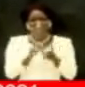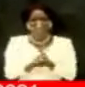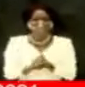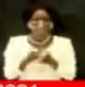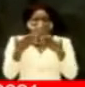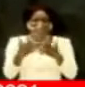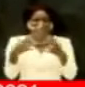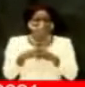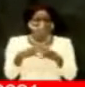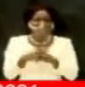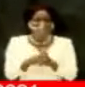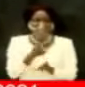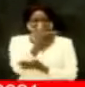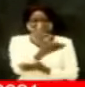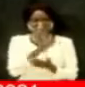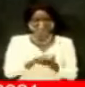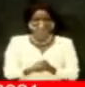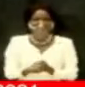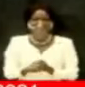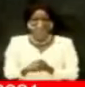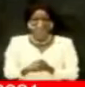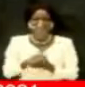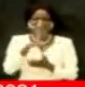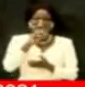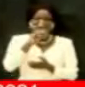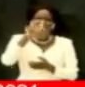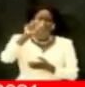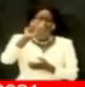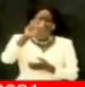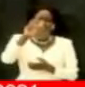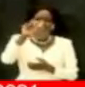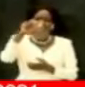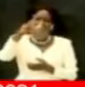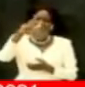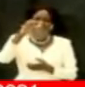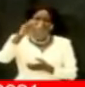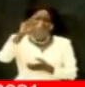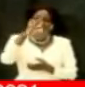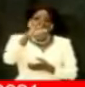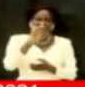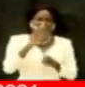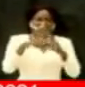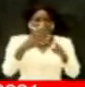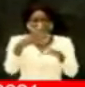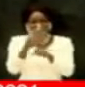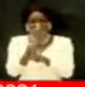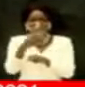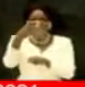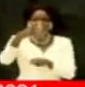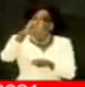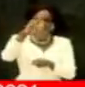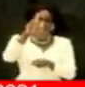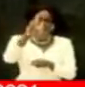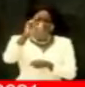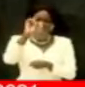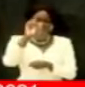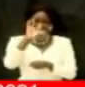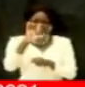gift travis kujogela kubunge lijala Human Rights Defenders Coalition HRDC and the motives amene dzulo